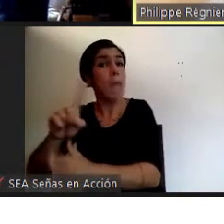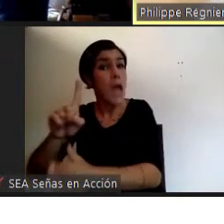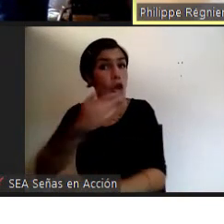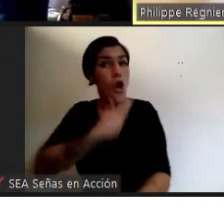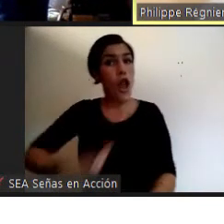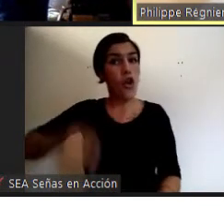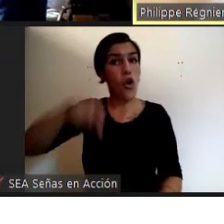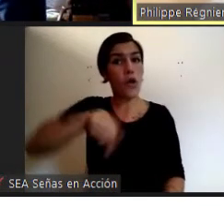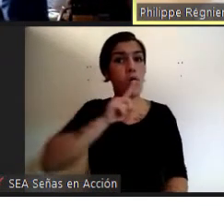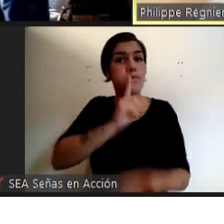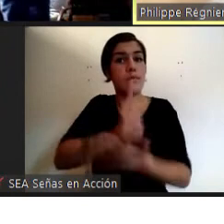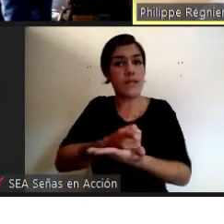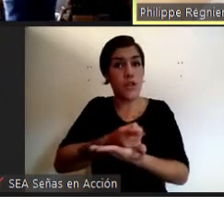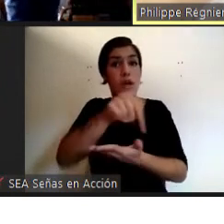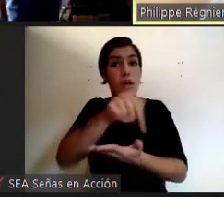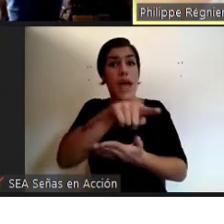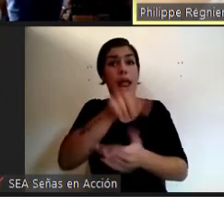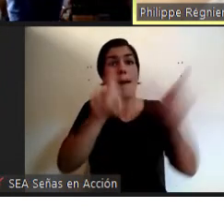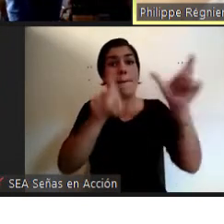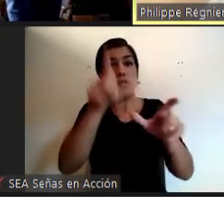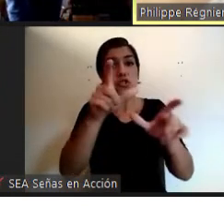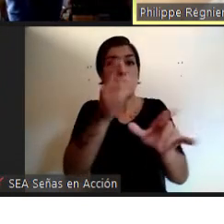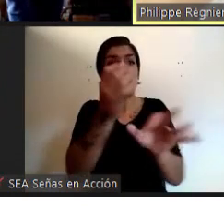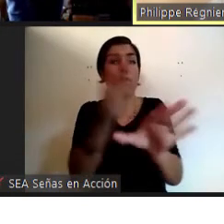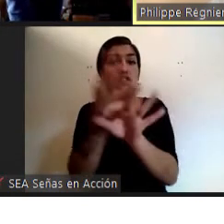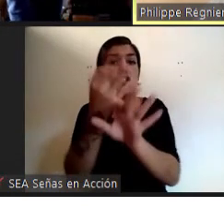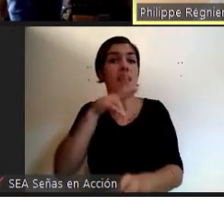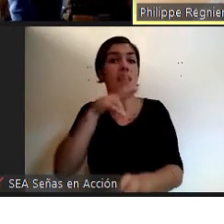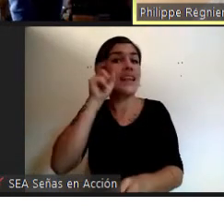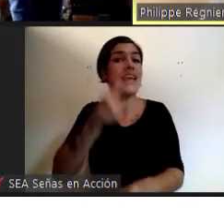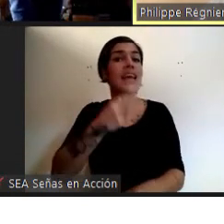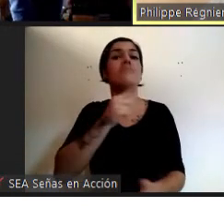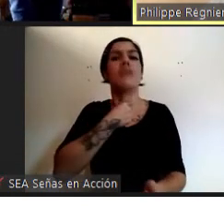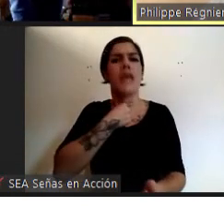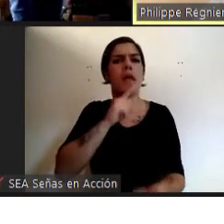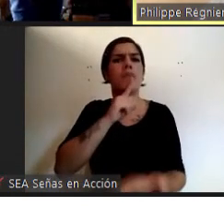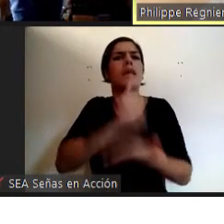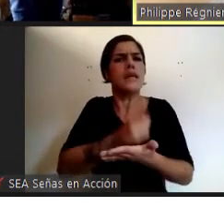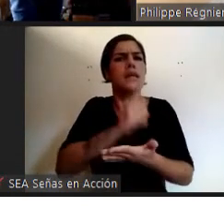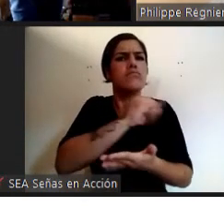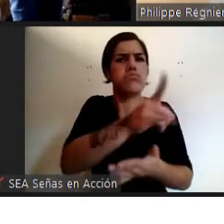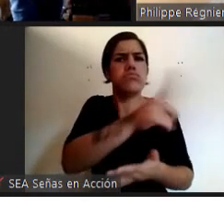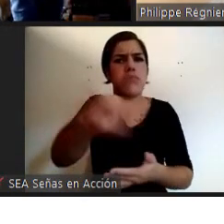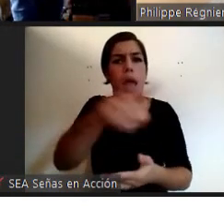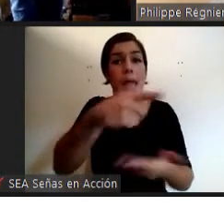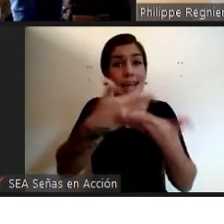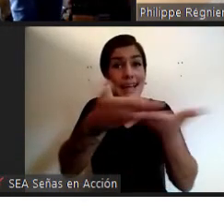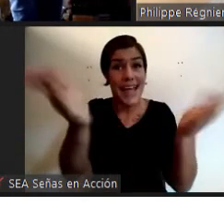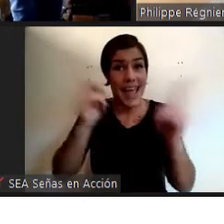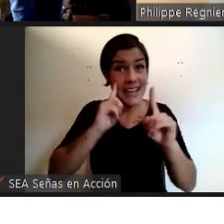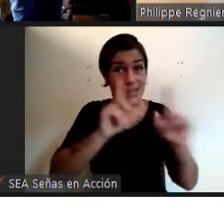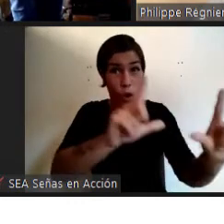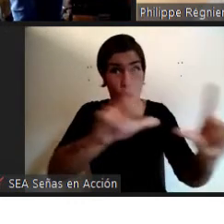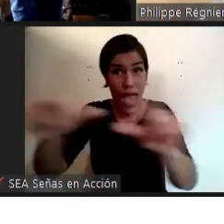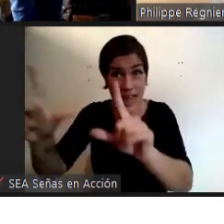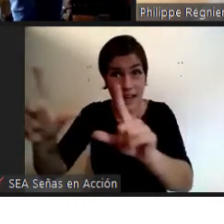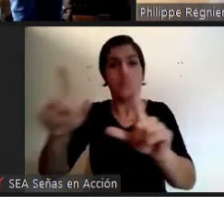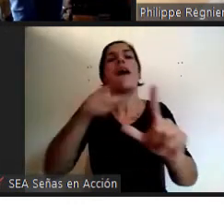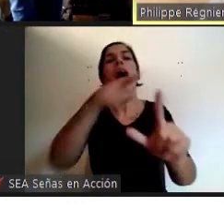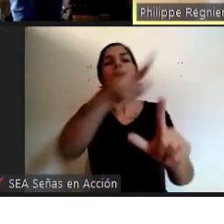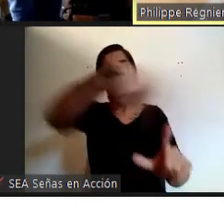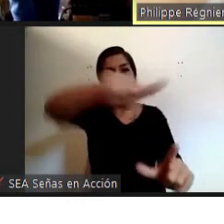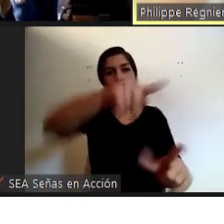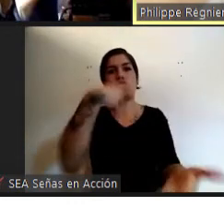what got highly developed was some sort of interruption